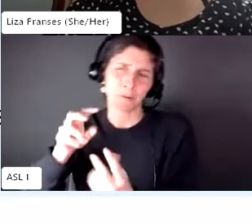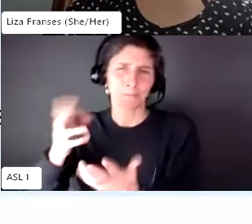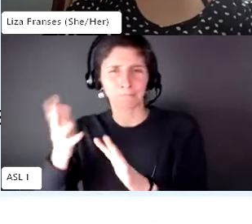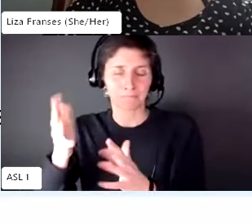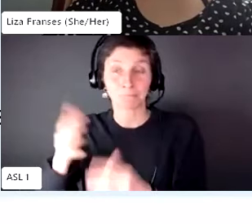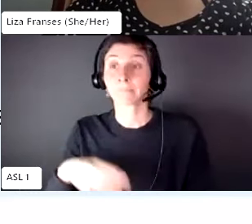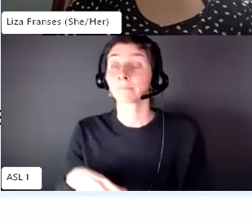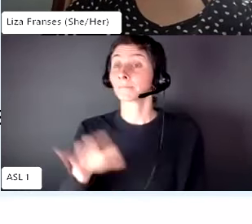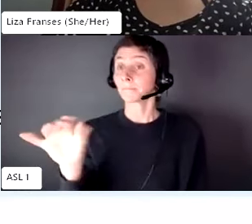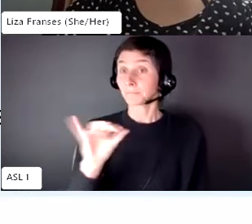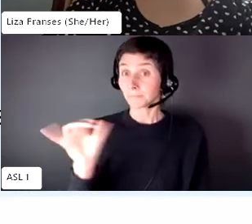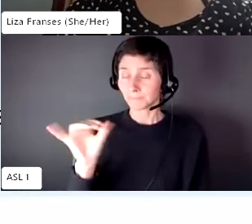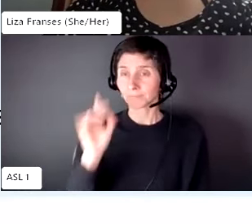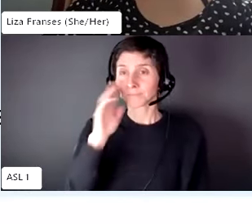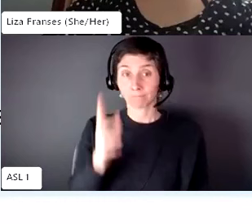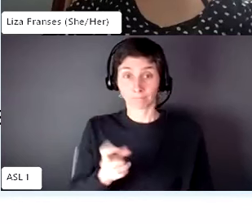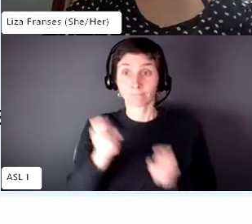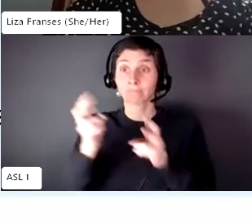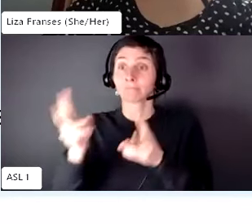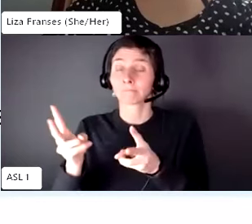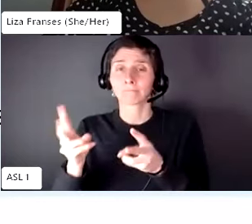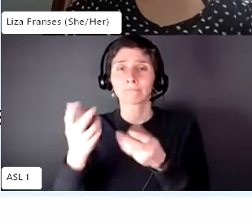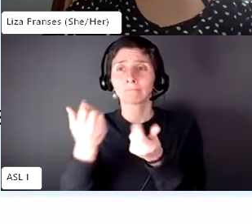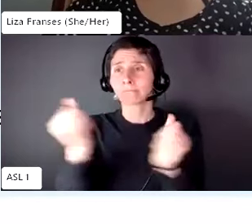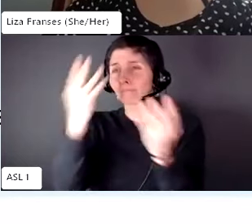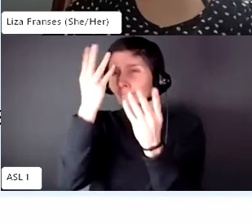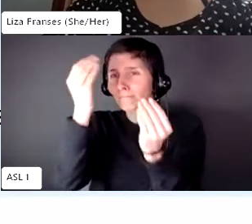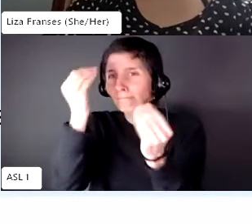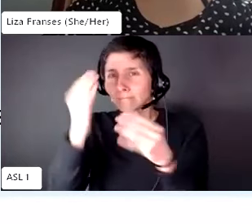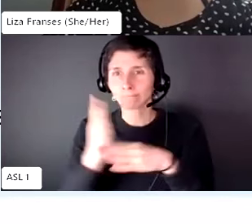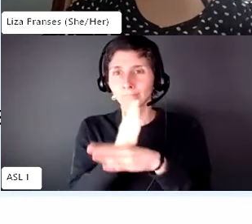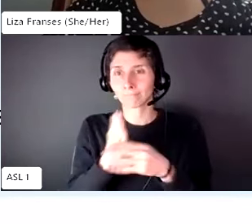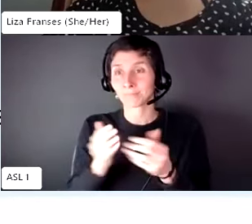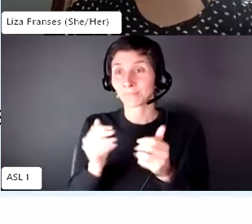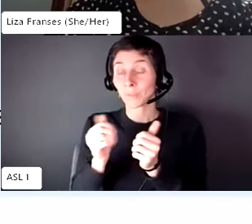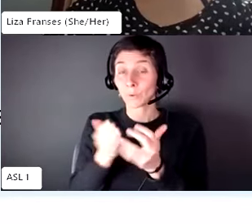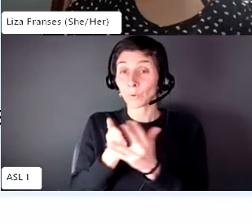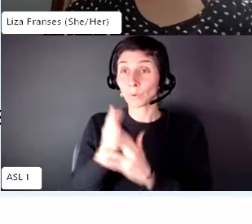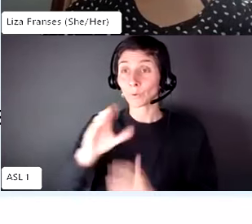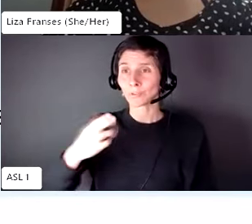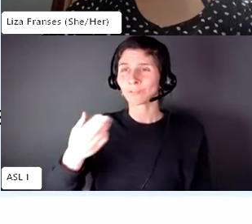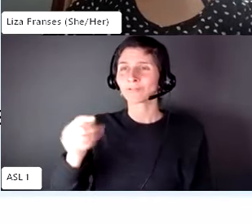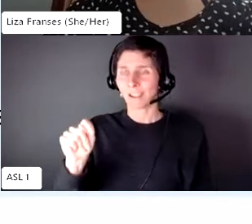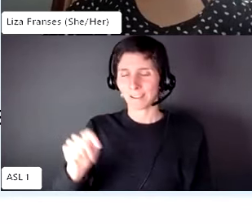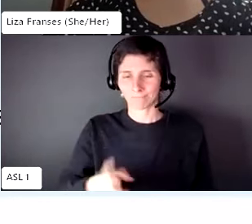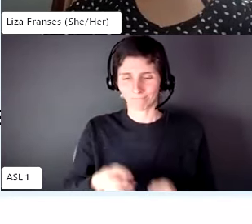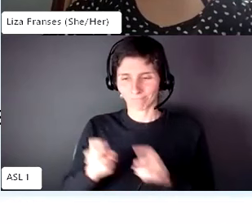along with all the materials that are shared in our chat box with you, as well as what's been shared with